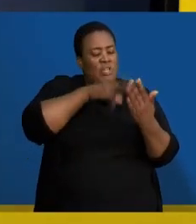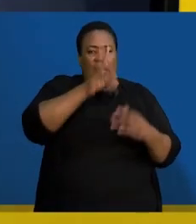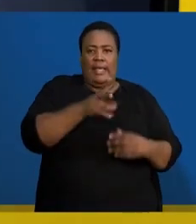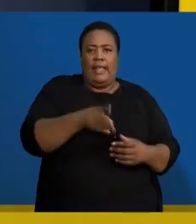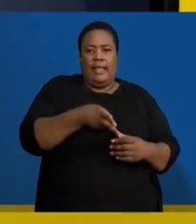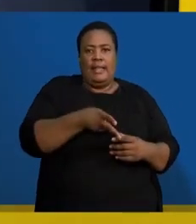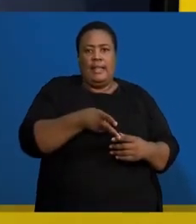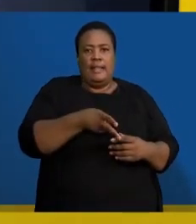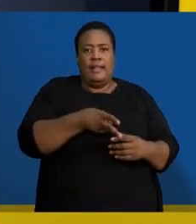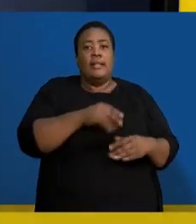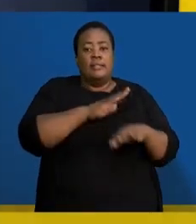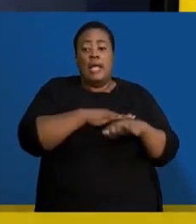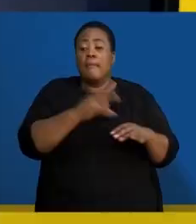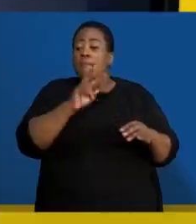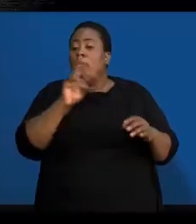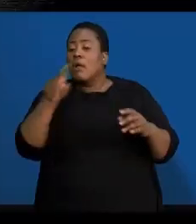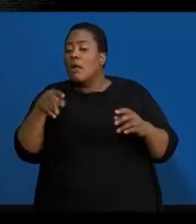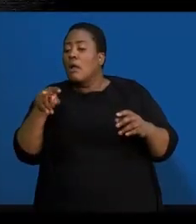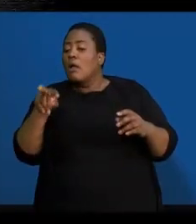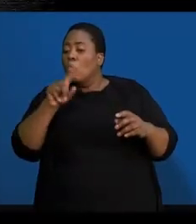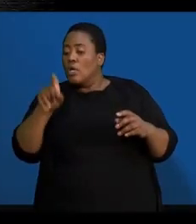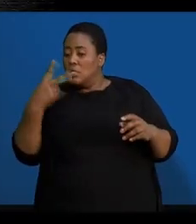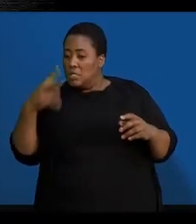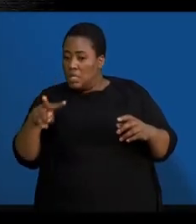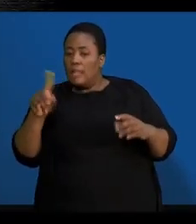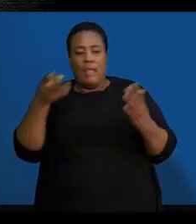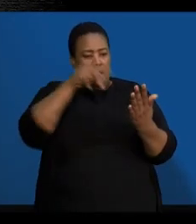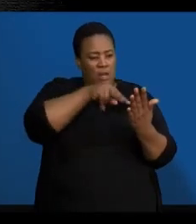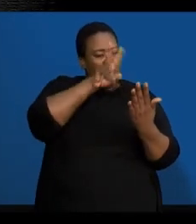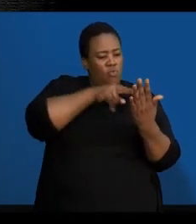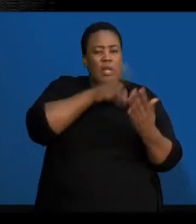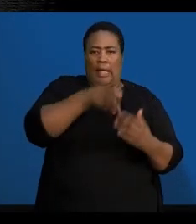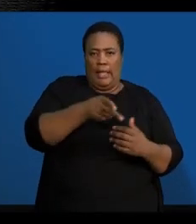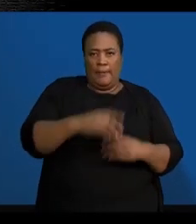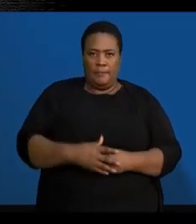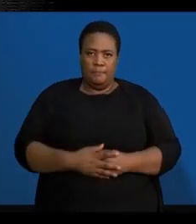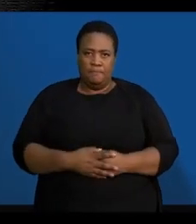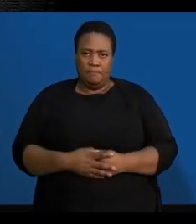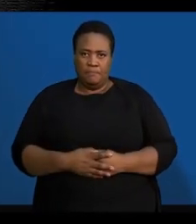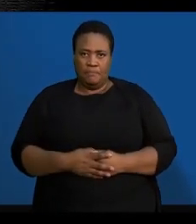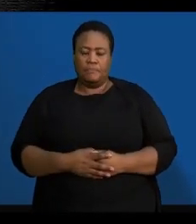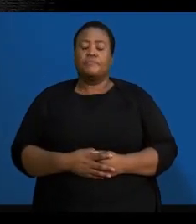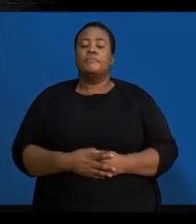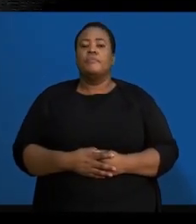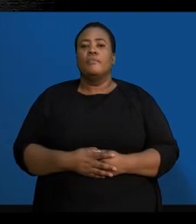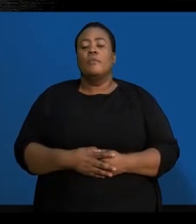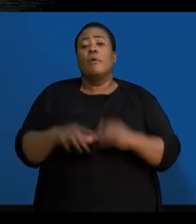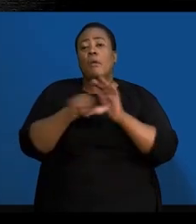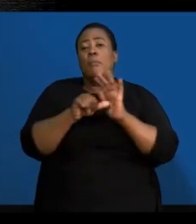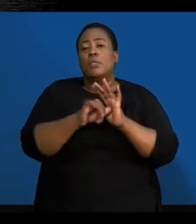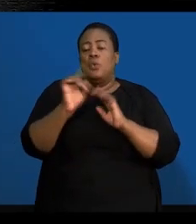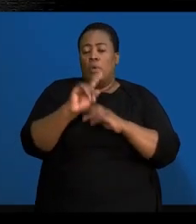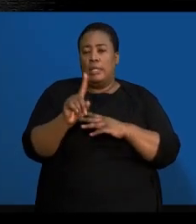when you've seen the questions. Okay. And then another important thing is to look at the mark allocation for